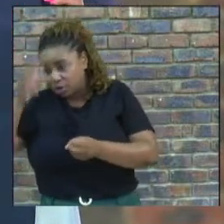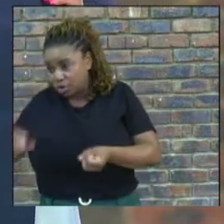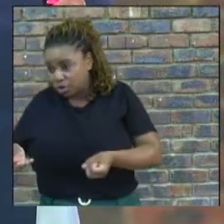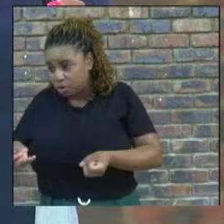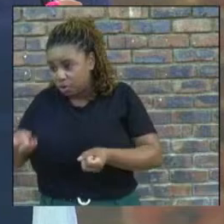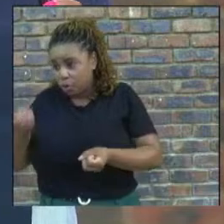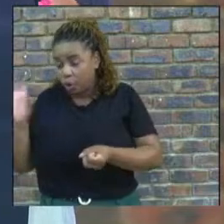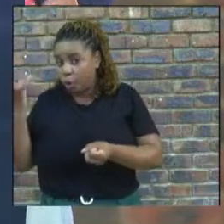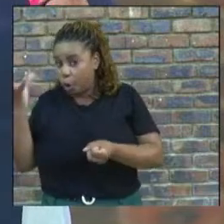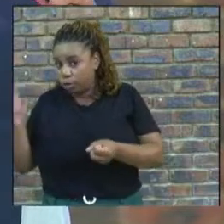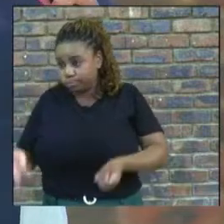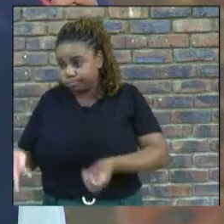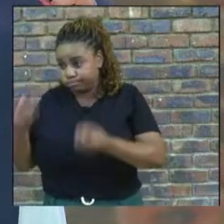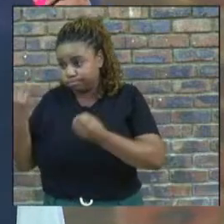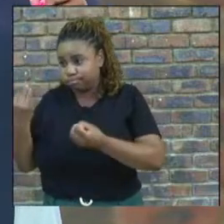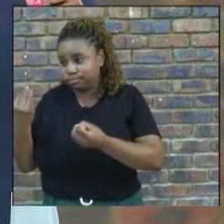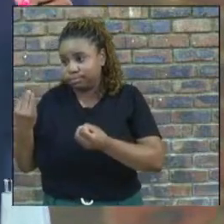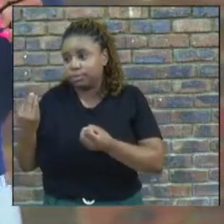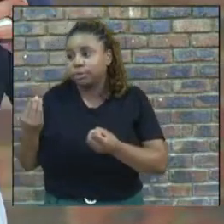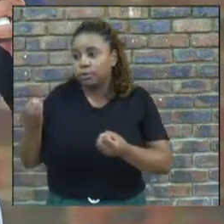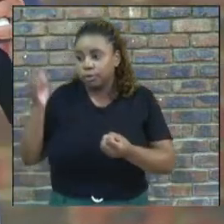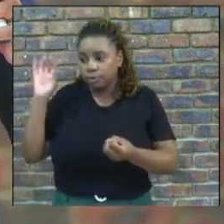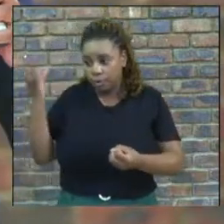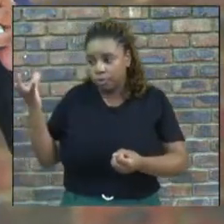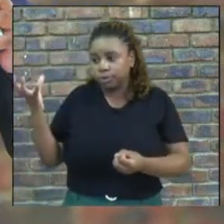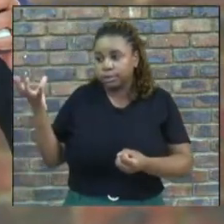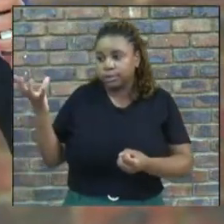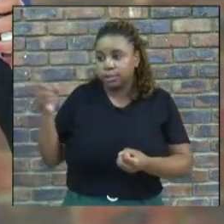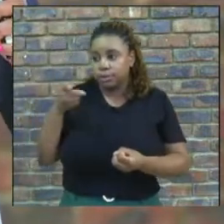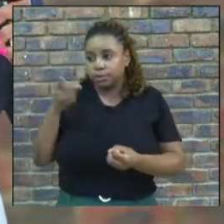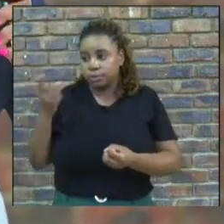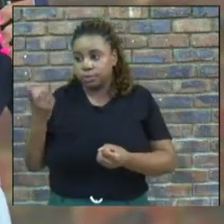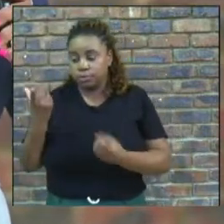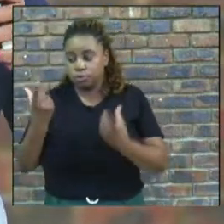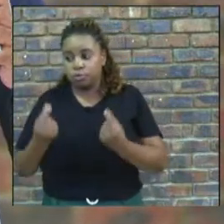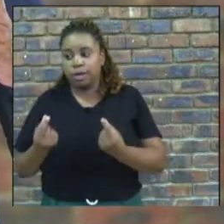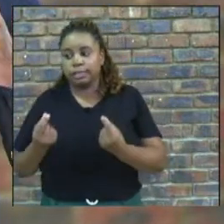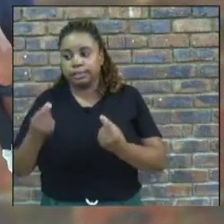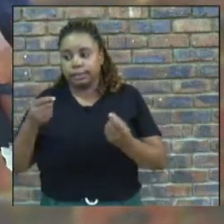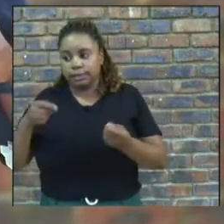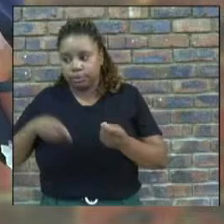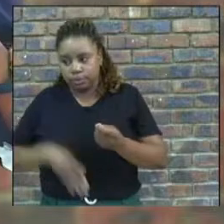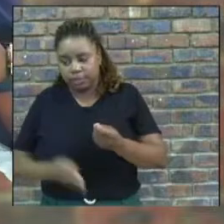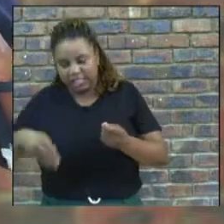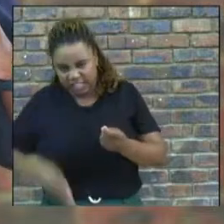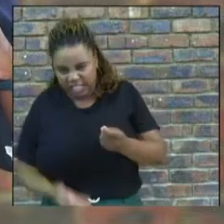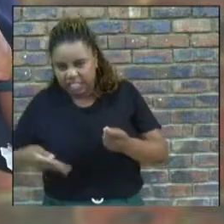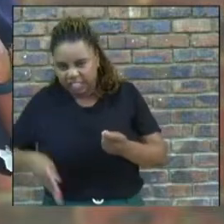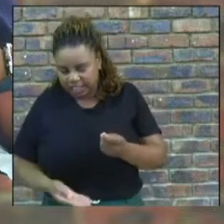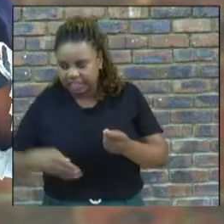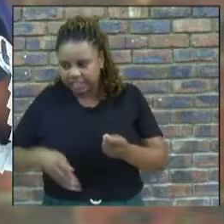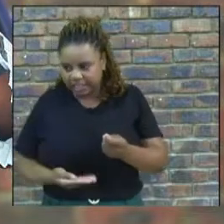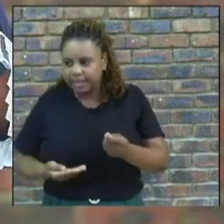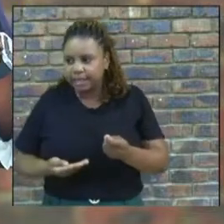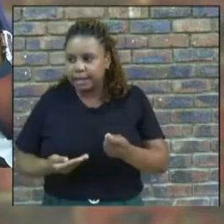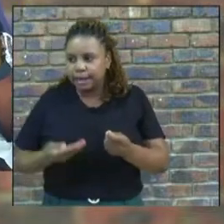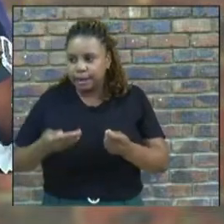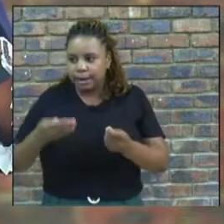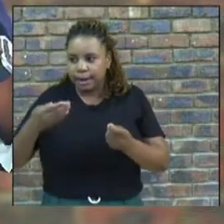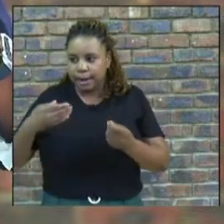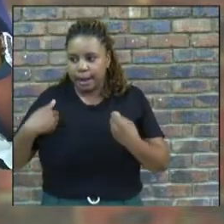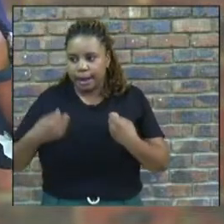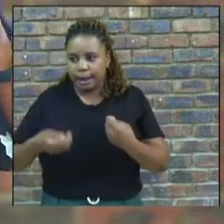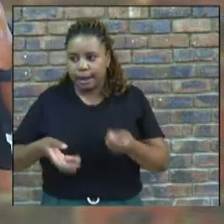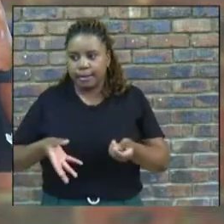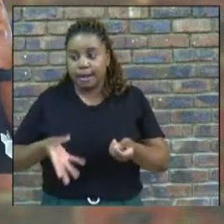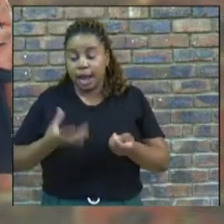So this one is different to mining. Re epa re ntsha oil. Oil e re batlang ke oil e leng